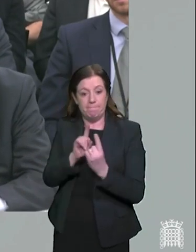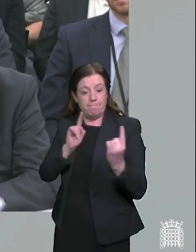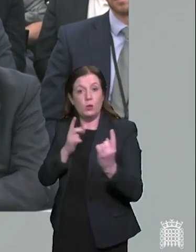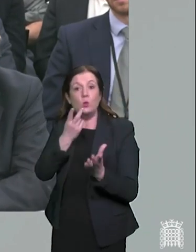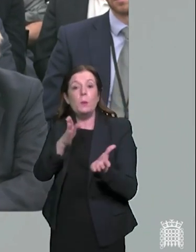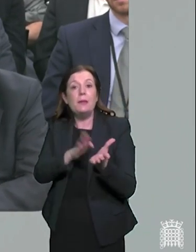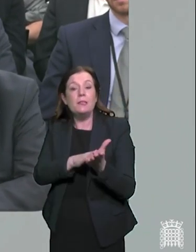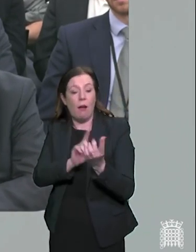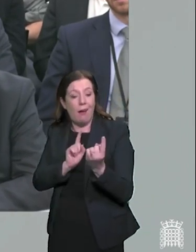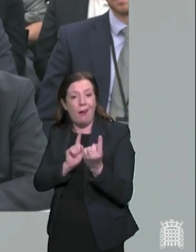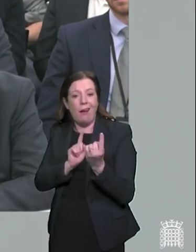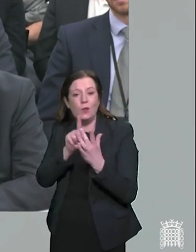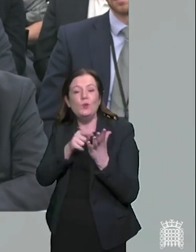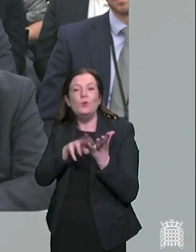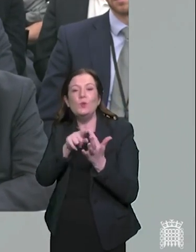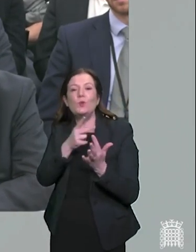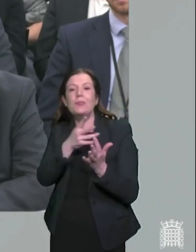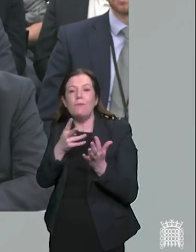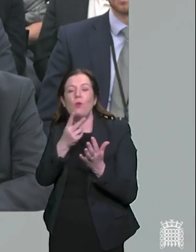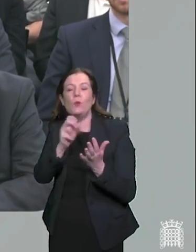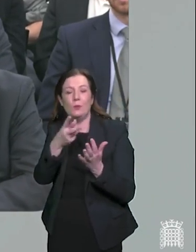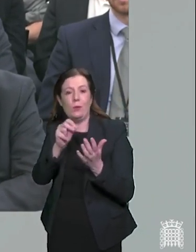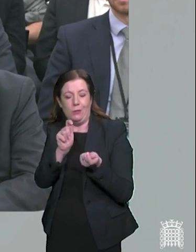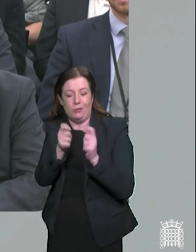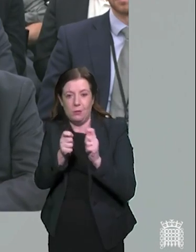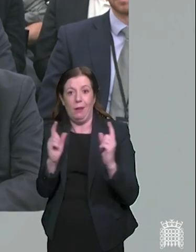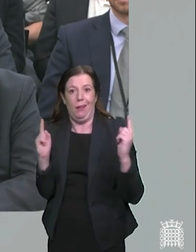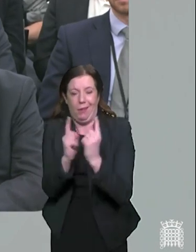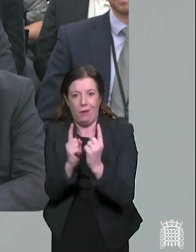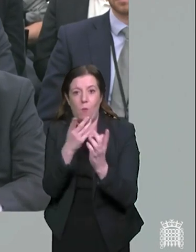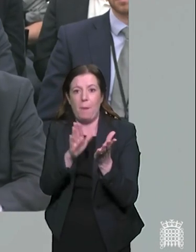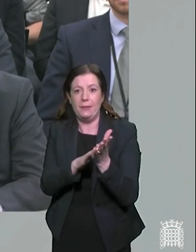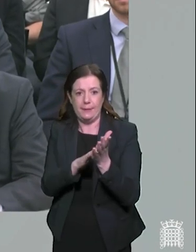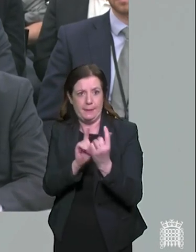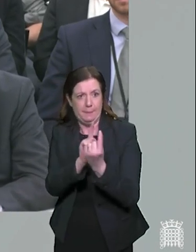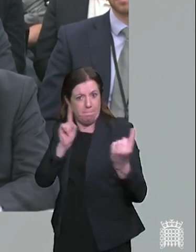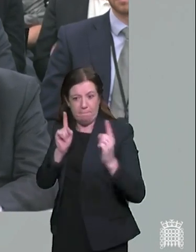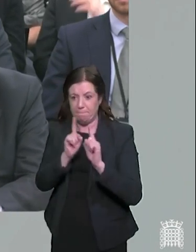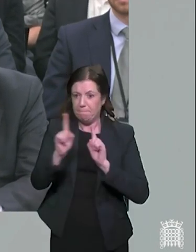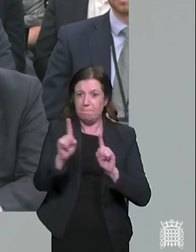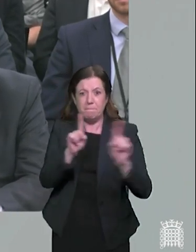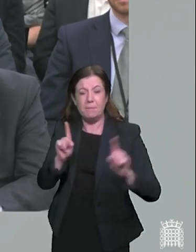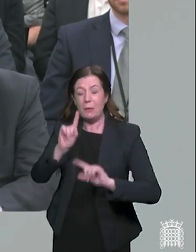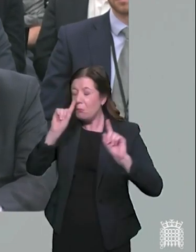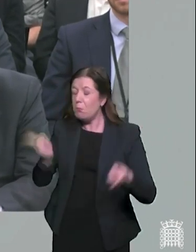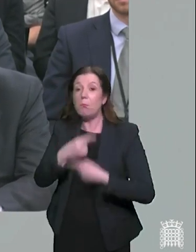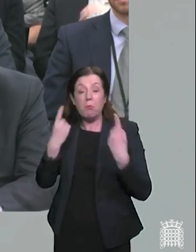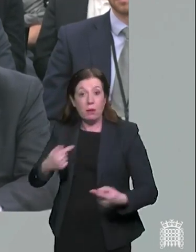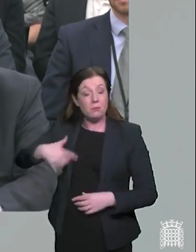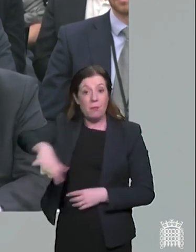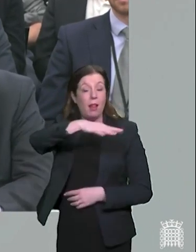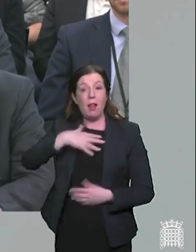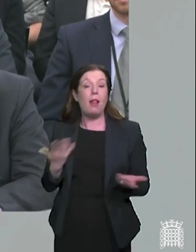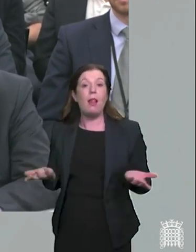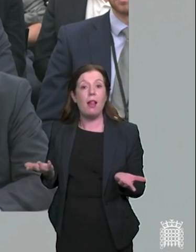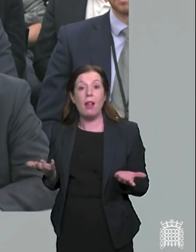metre or 1 metre after June the 24th, 2020, electrified force field around every human being.